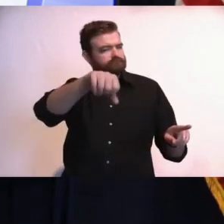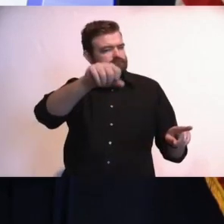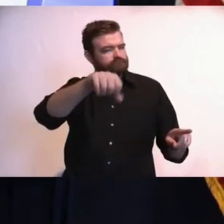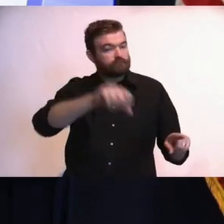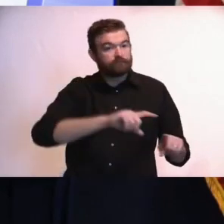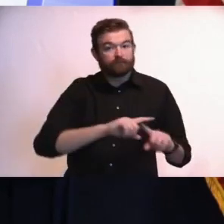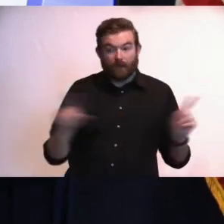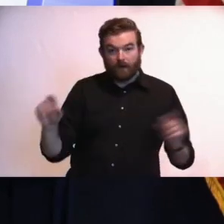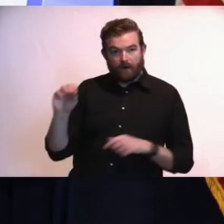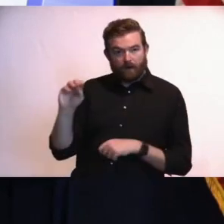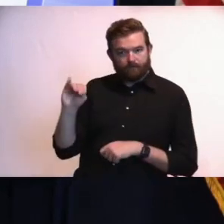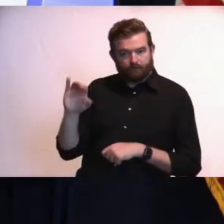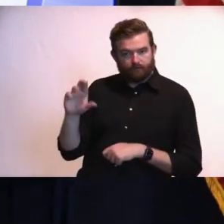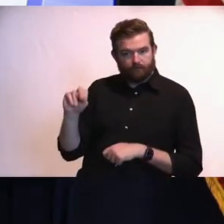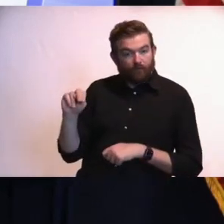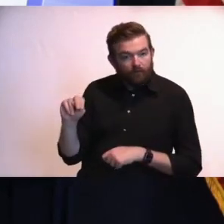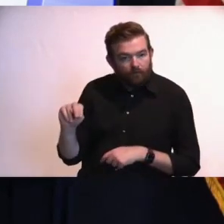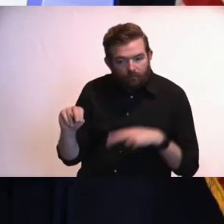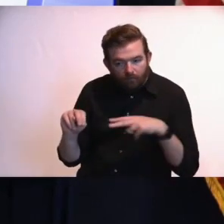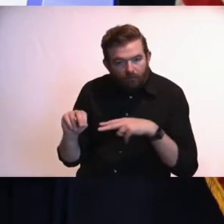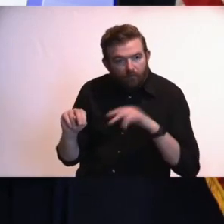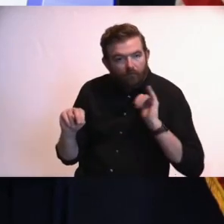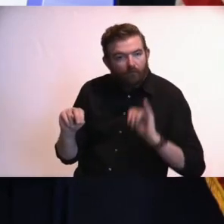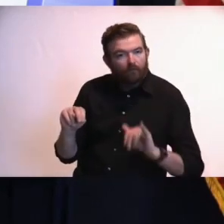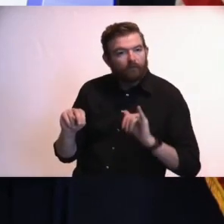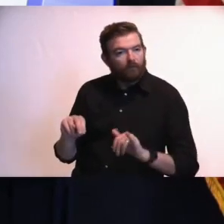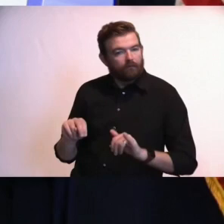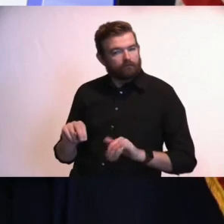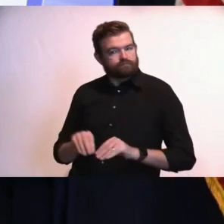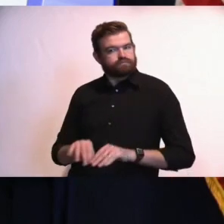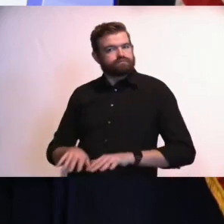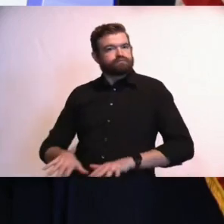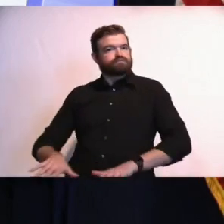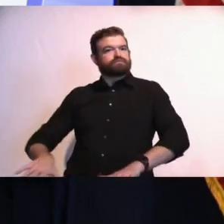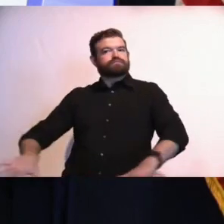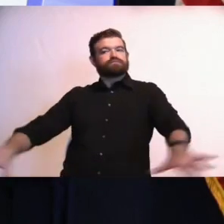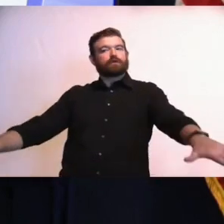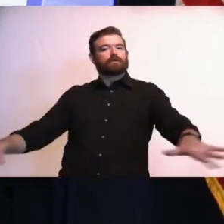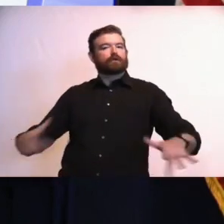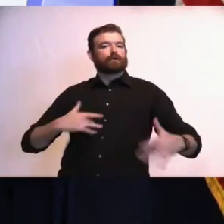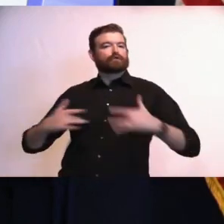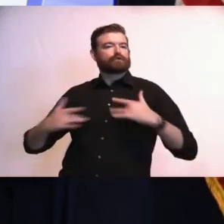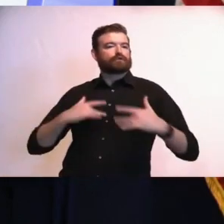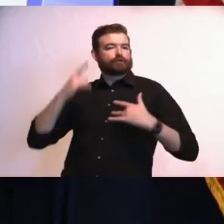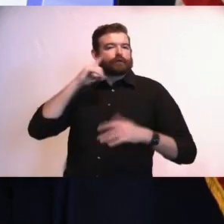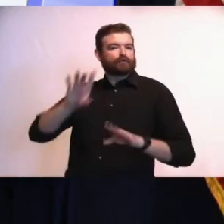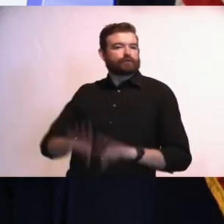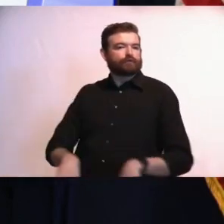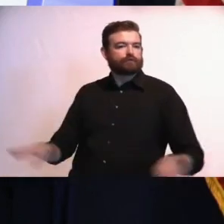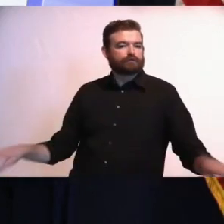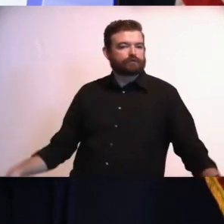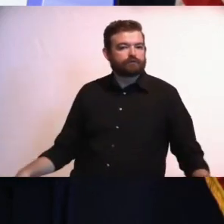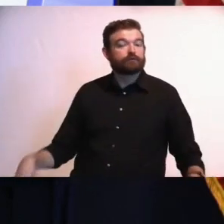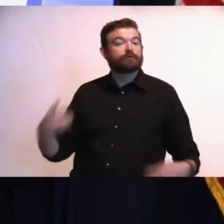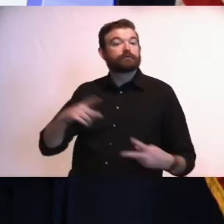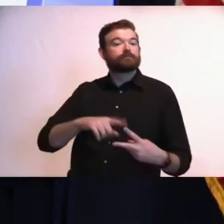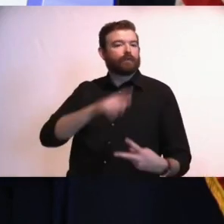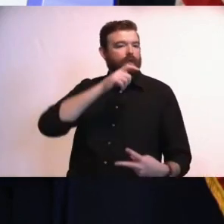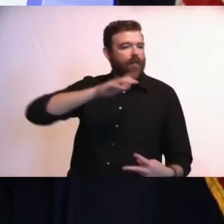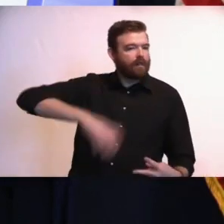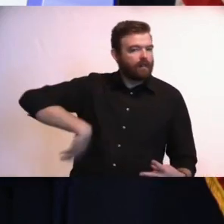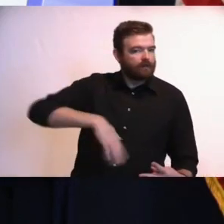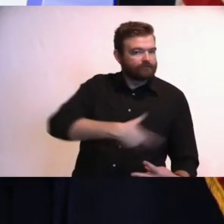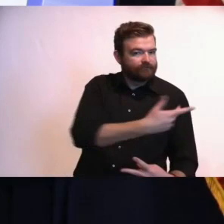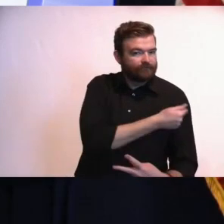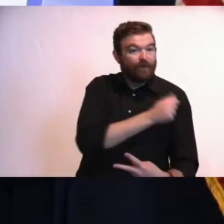Omicron variant is especially a concern for children who are either unvaccinated or too young to